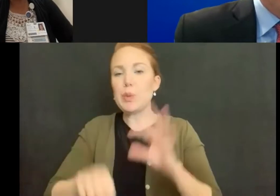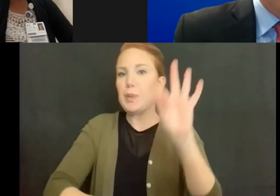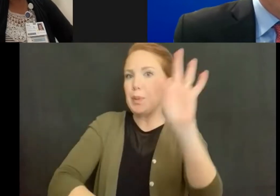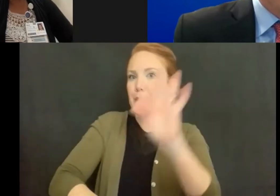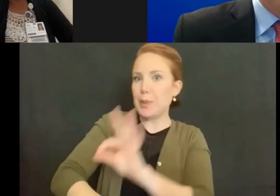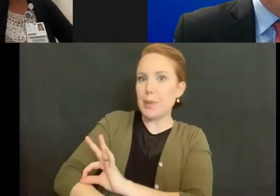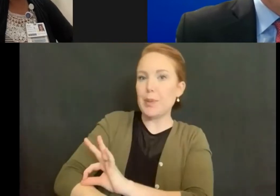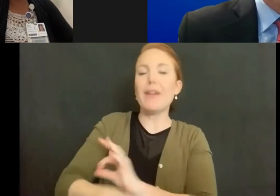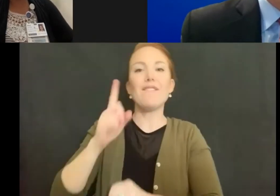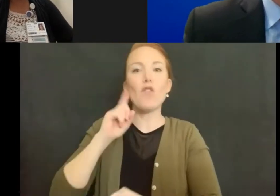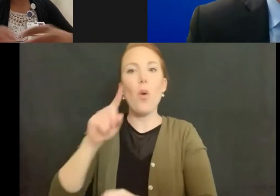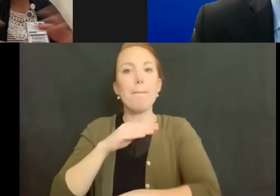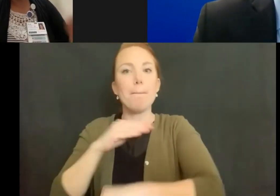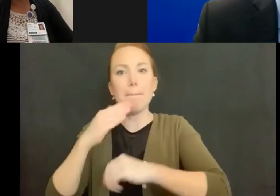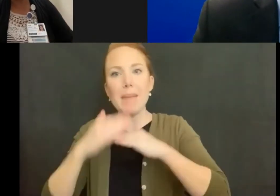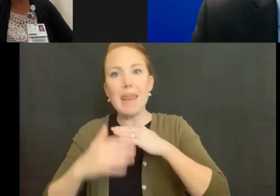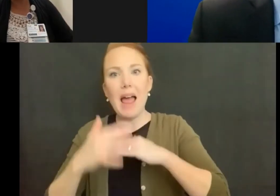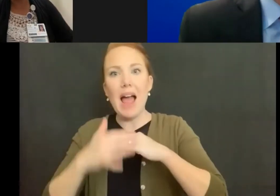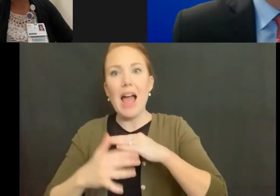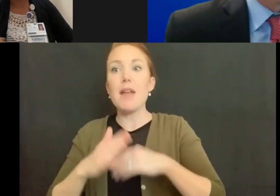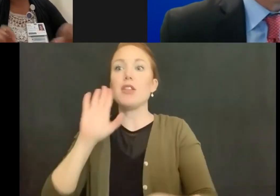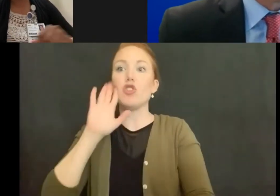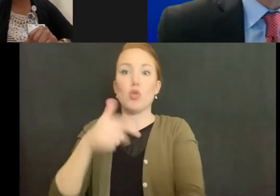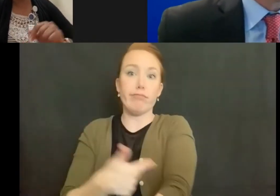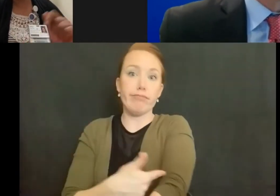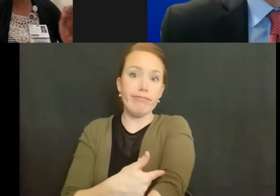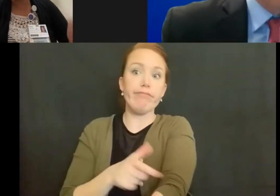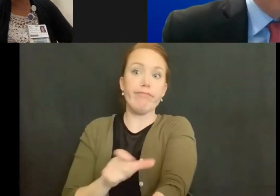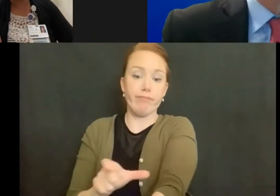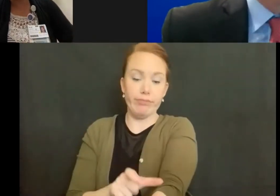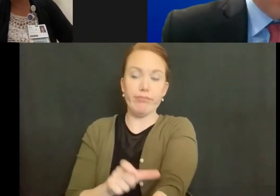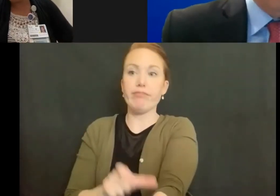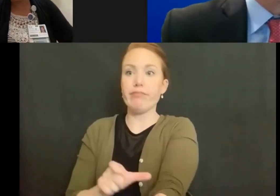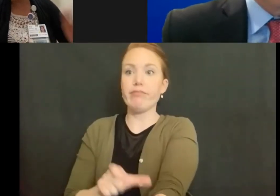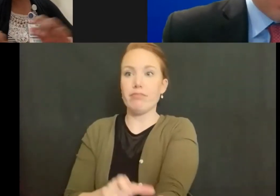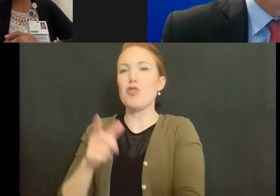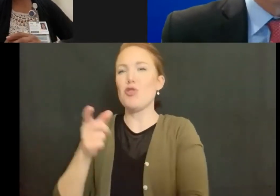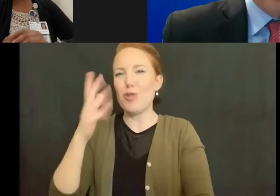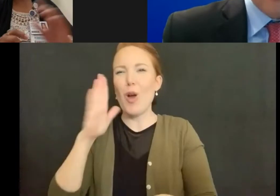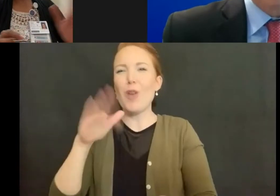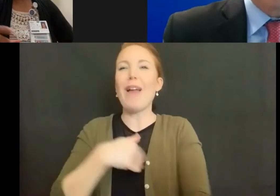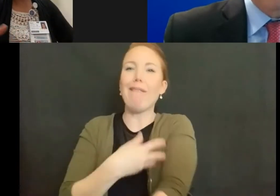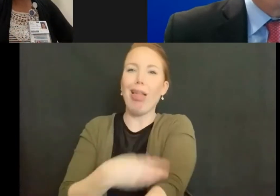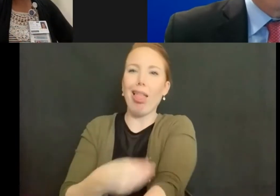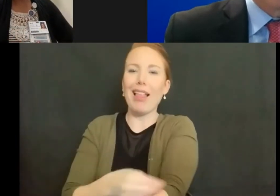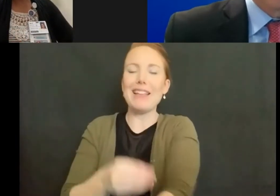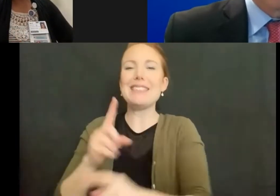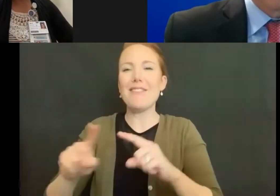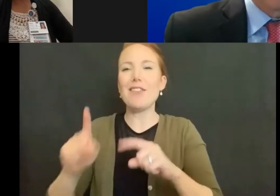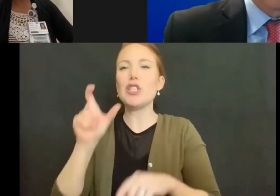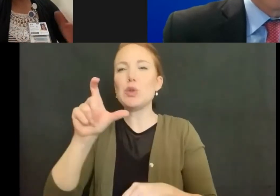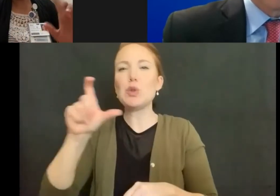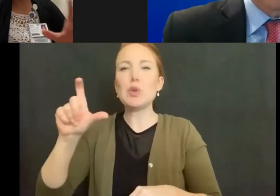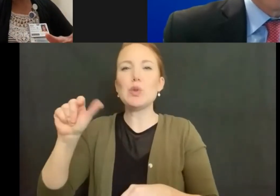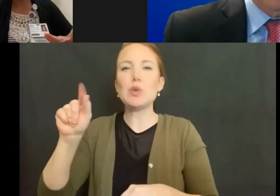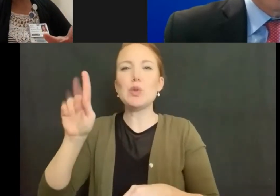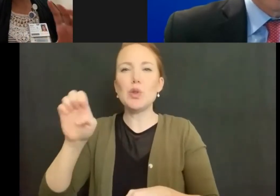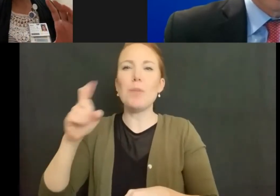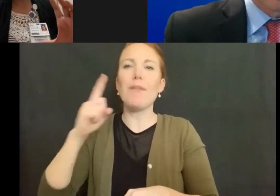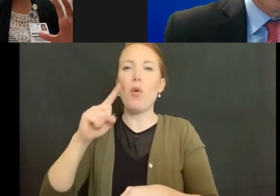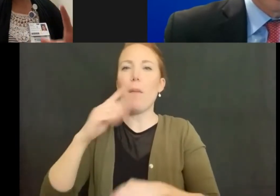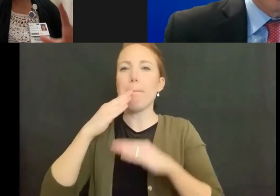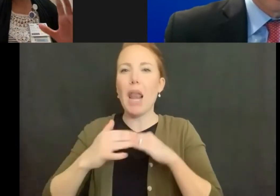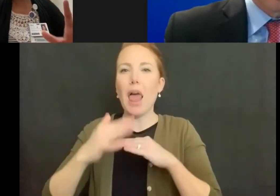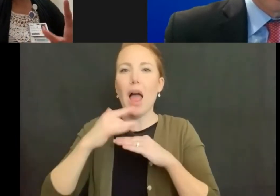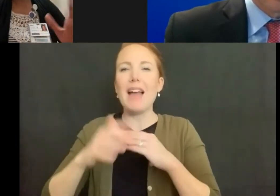blood drawn, probably you see they come up with so many rainbow tubes like purple and blue and red. So Yes. each tube has different additives